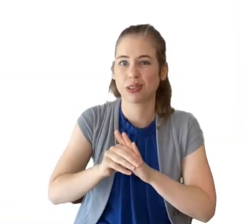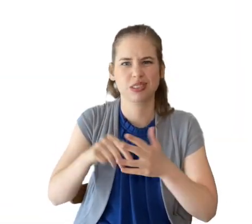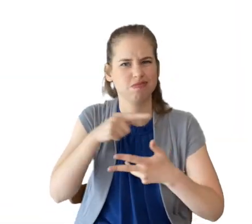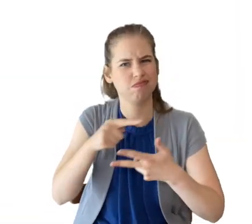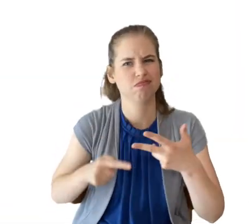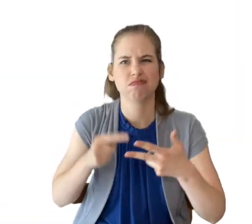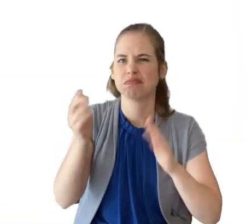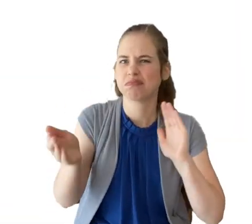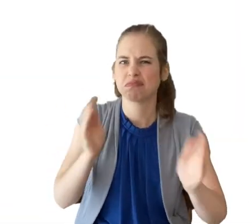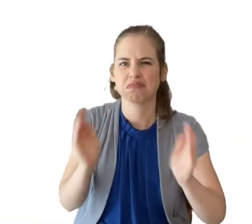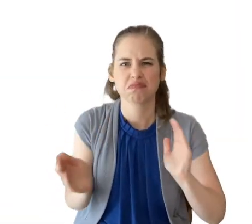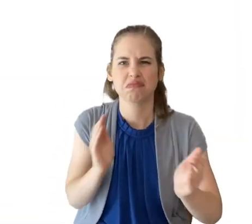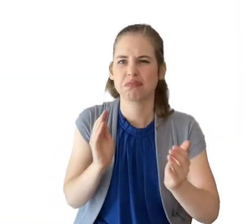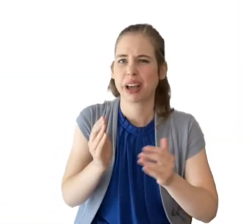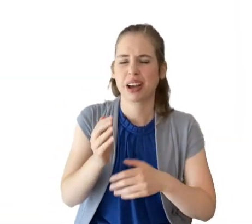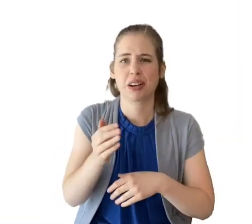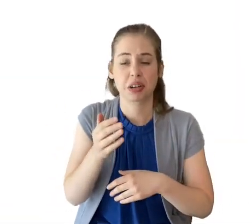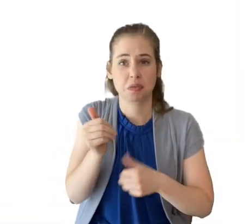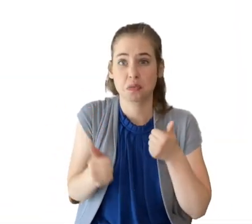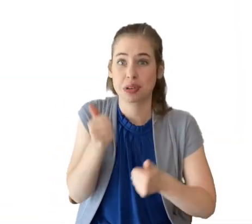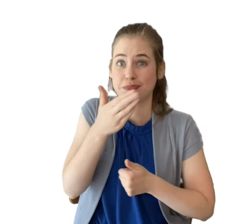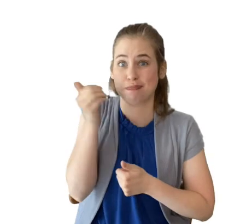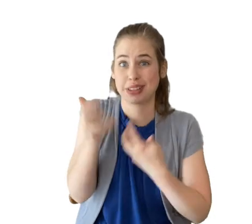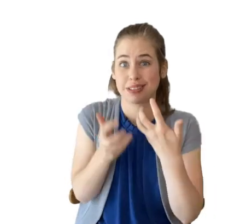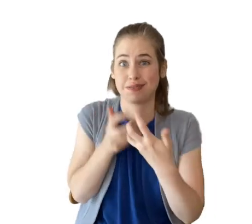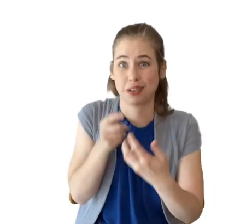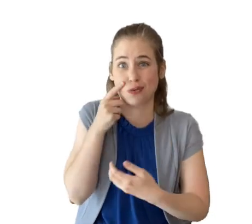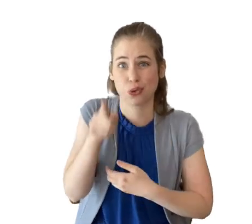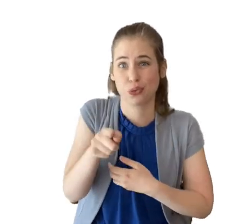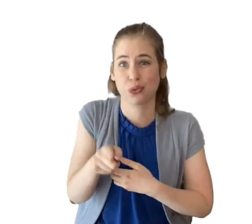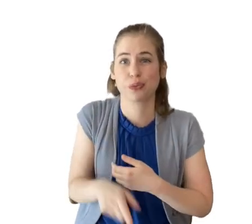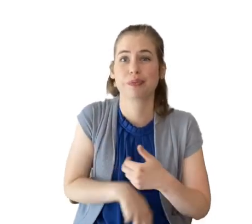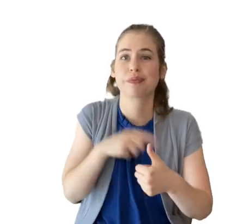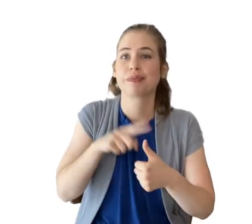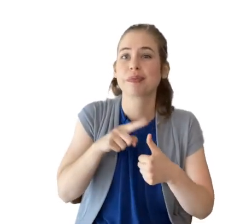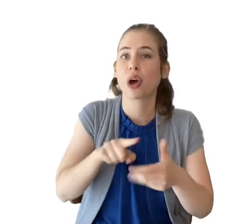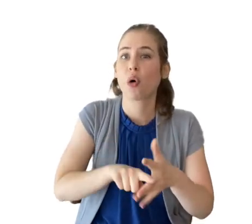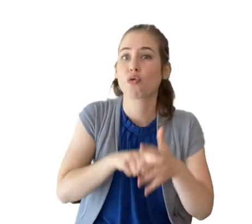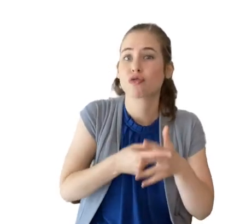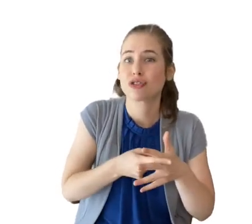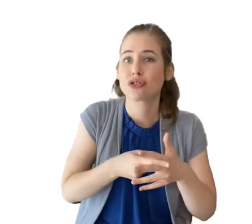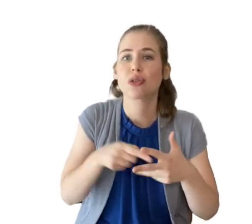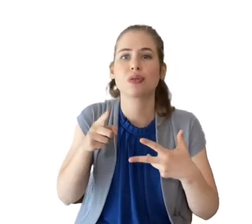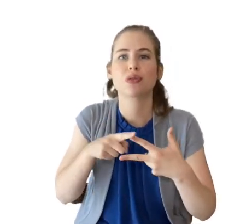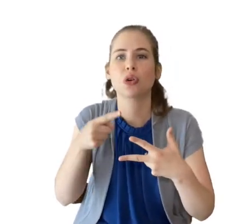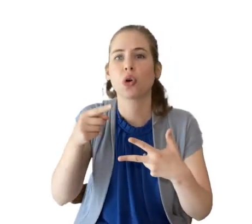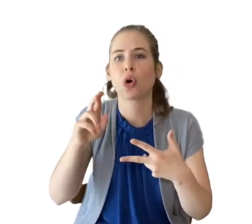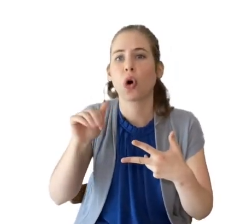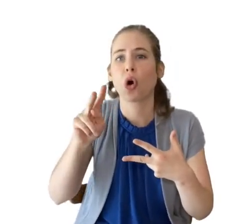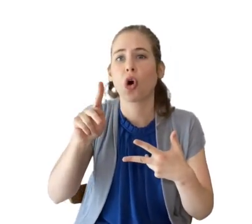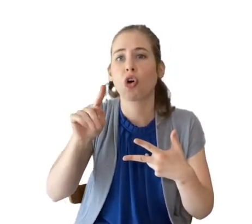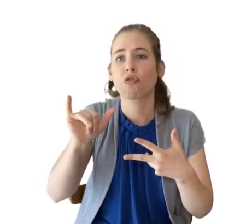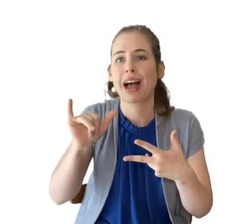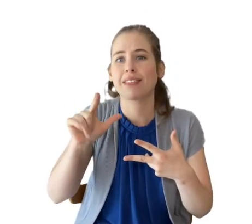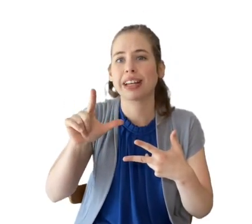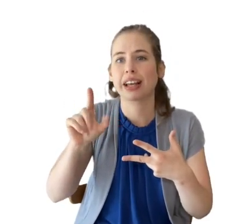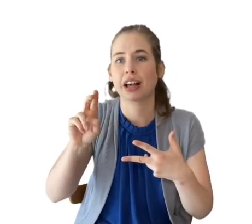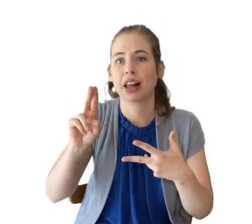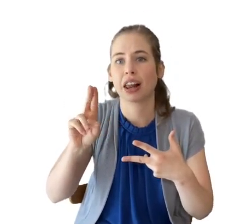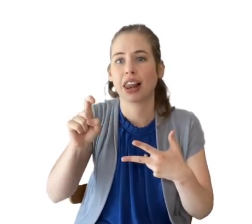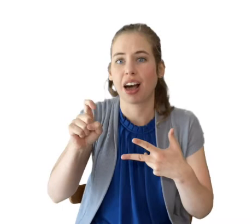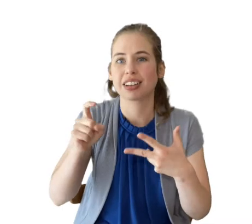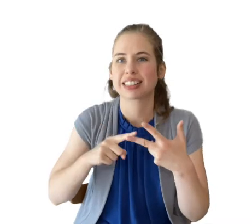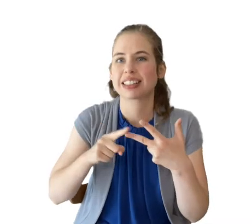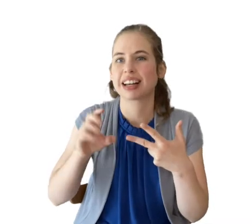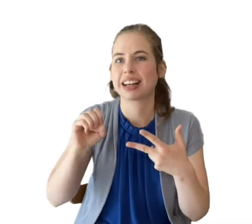we obviously have the Gravity Lux, we have the original, which is just affectionately known as the Wink, and the EcoCloud.